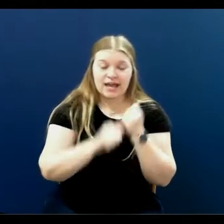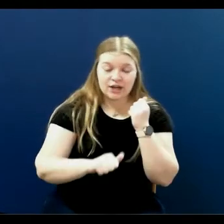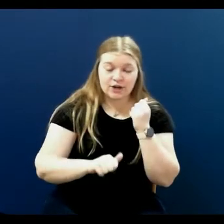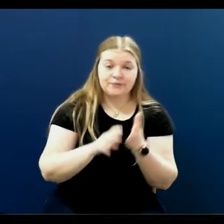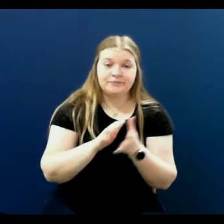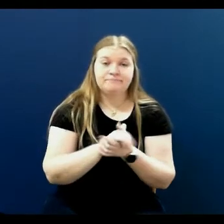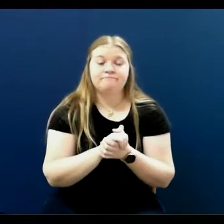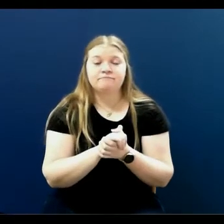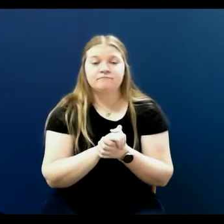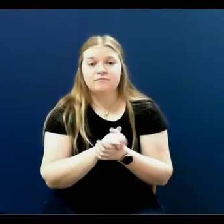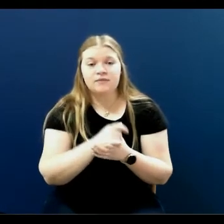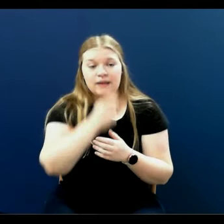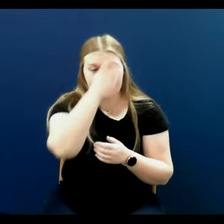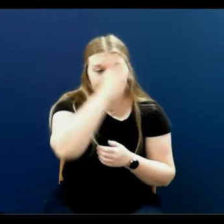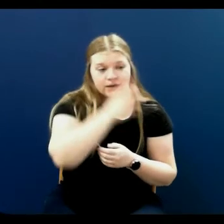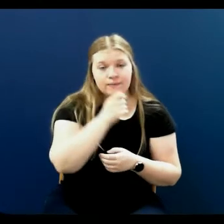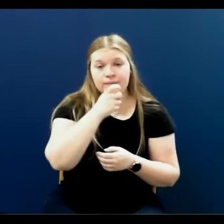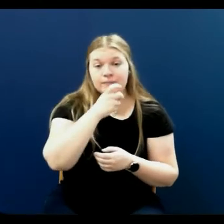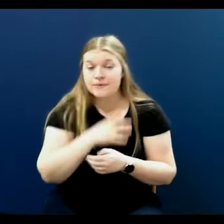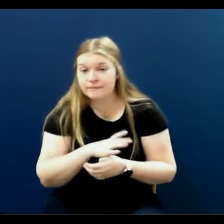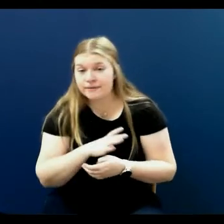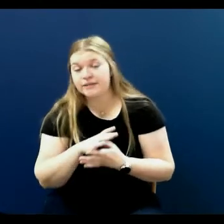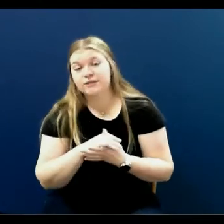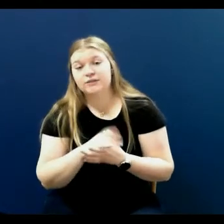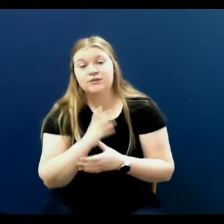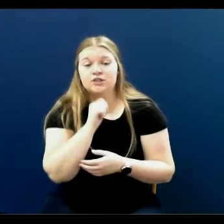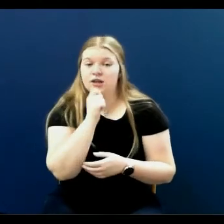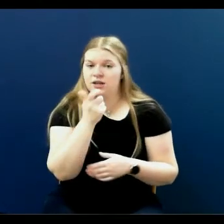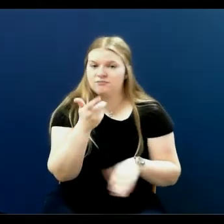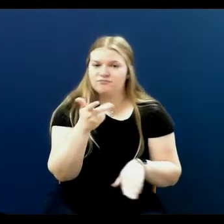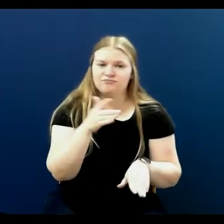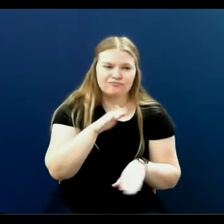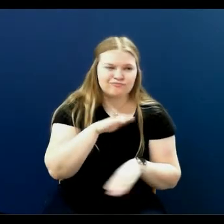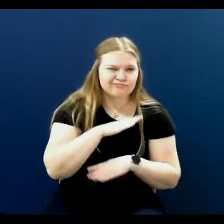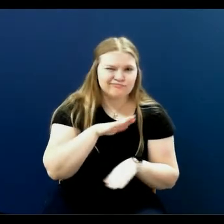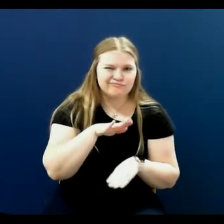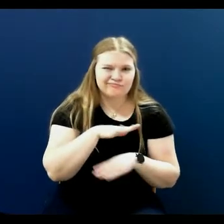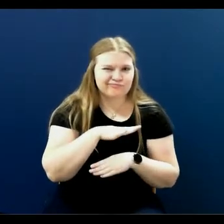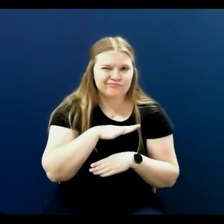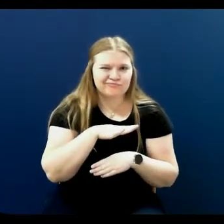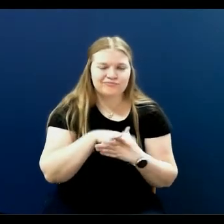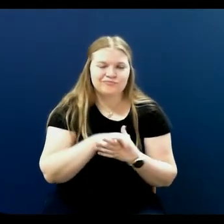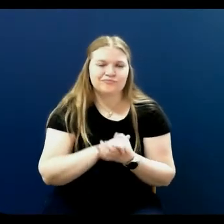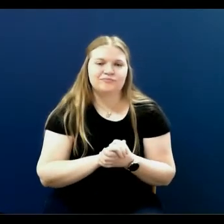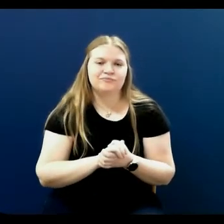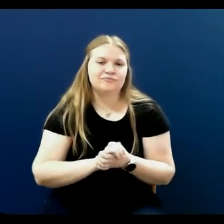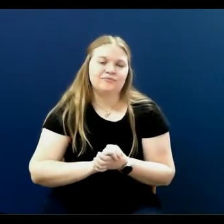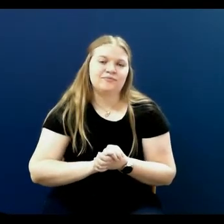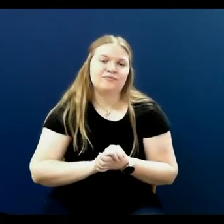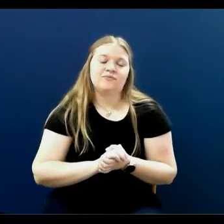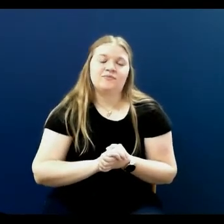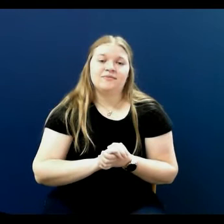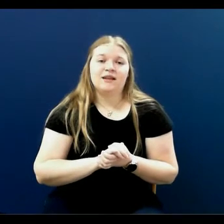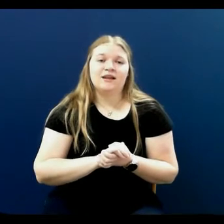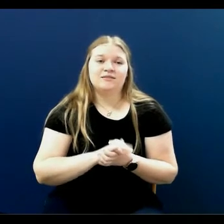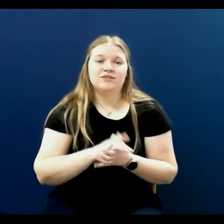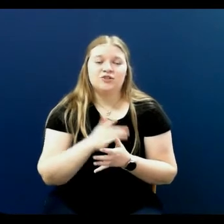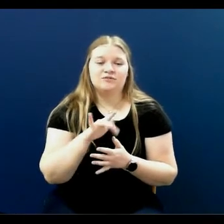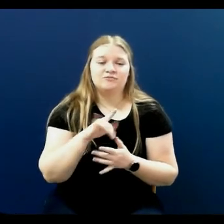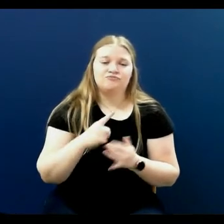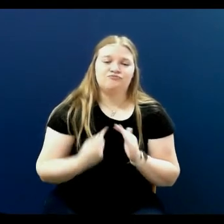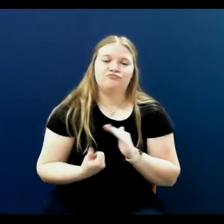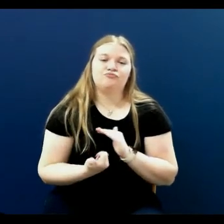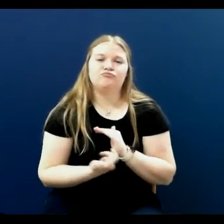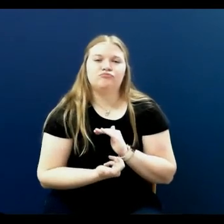person, man or woman, who's just unsettled, not content before the Lord. And it's sort of this